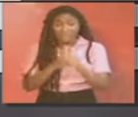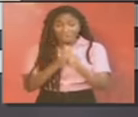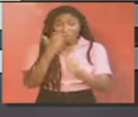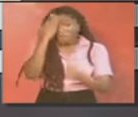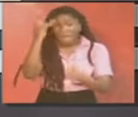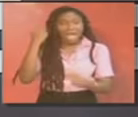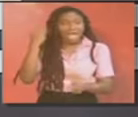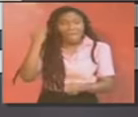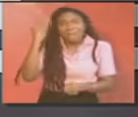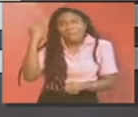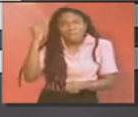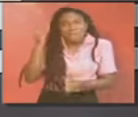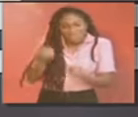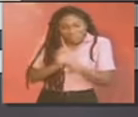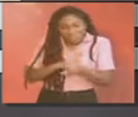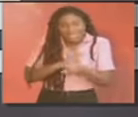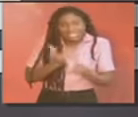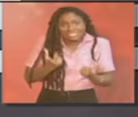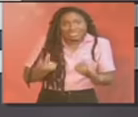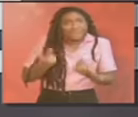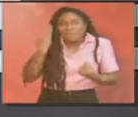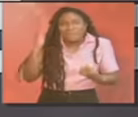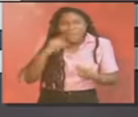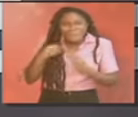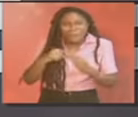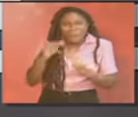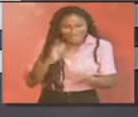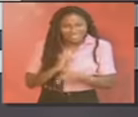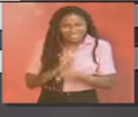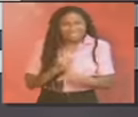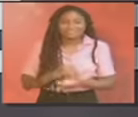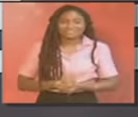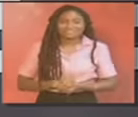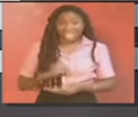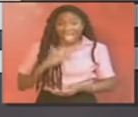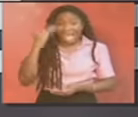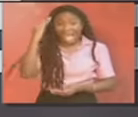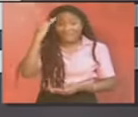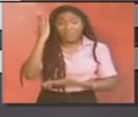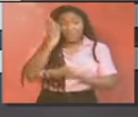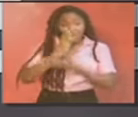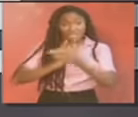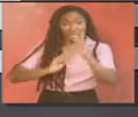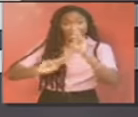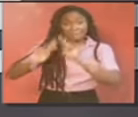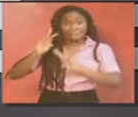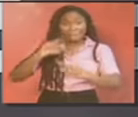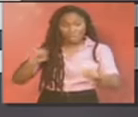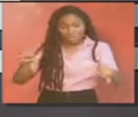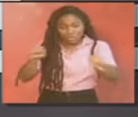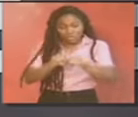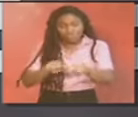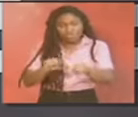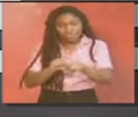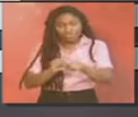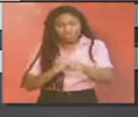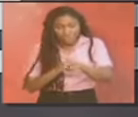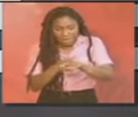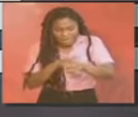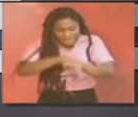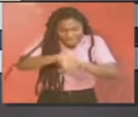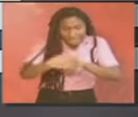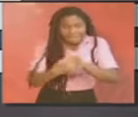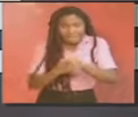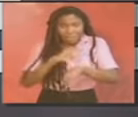sure what we were actually dealing with. I know of persons who would have sanitized their shoes when they came back home,